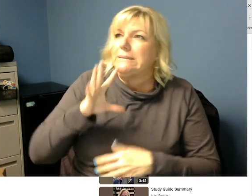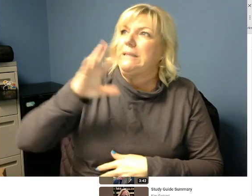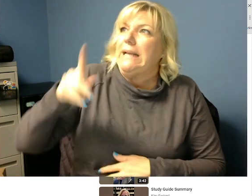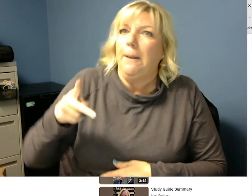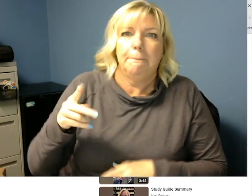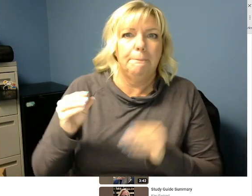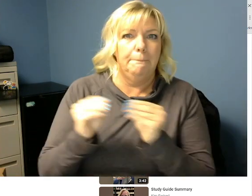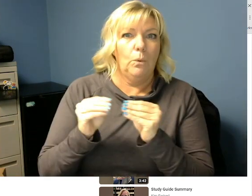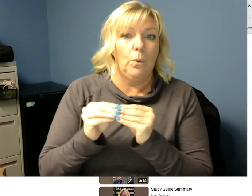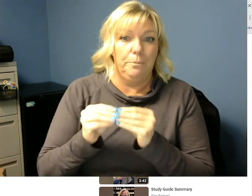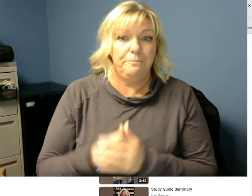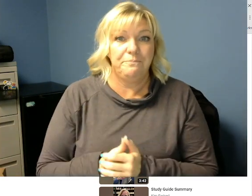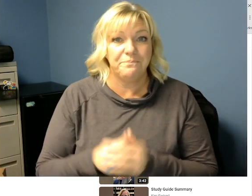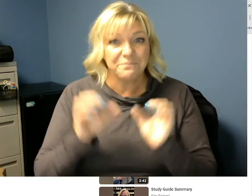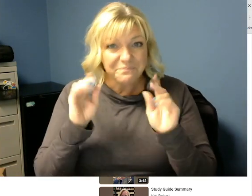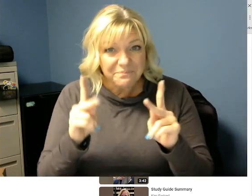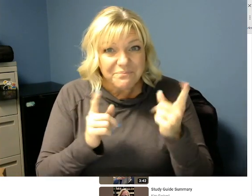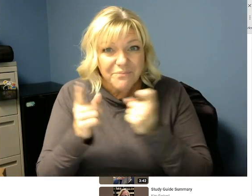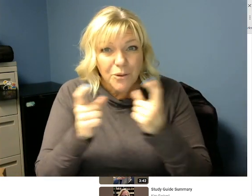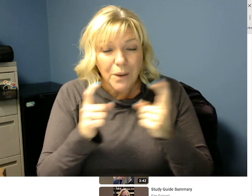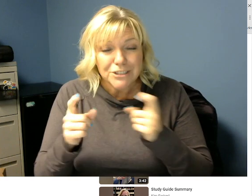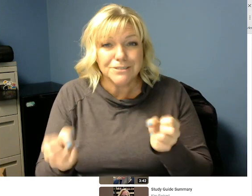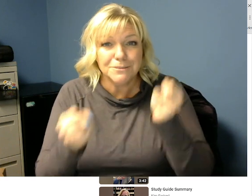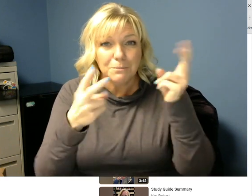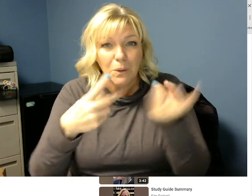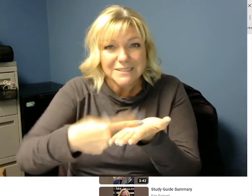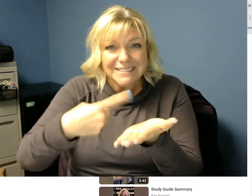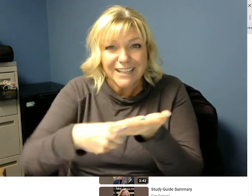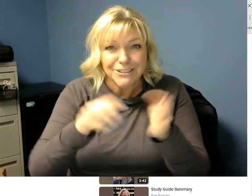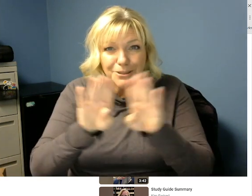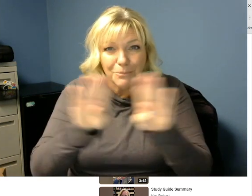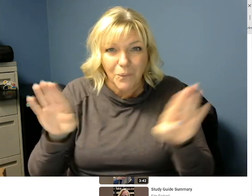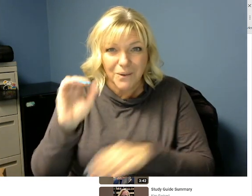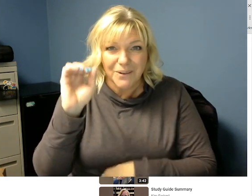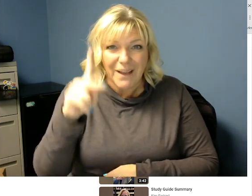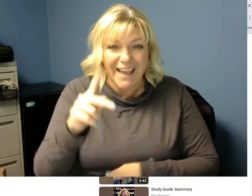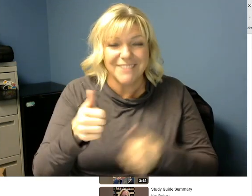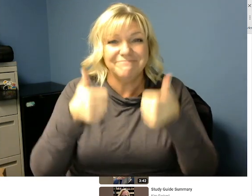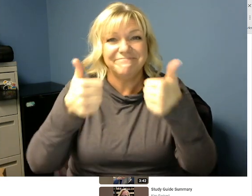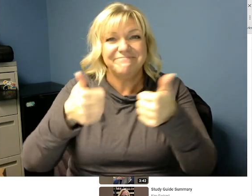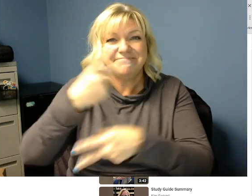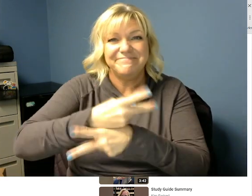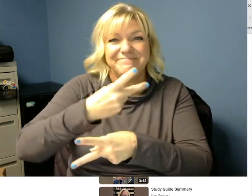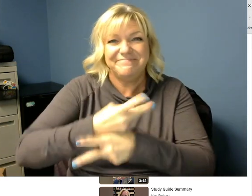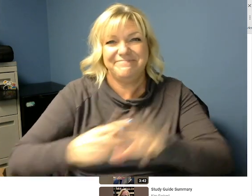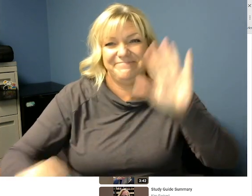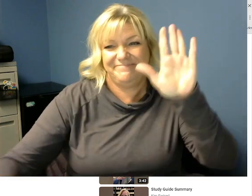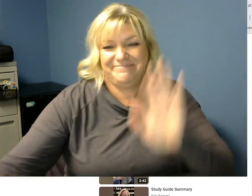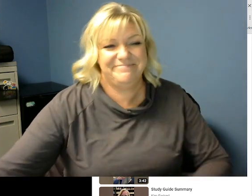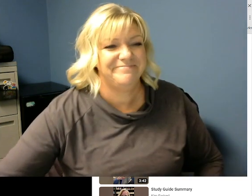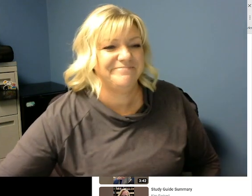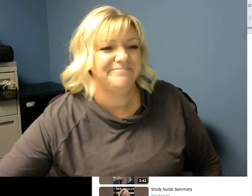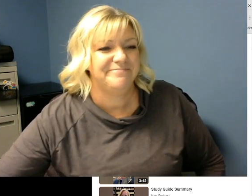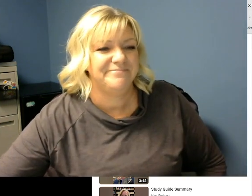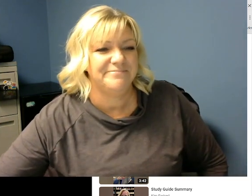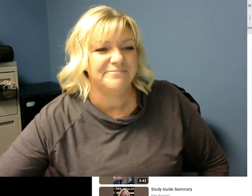look other ways. All right. If you've got any questions, be sure to put those in the discussion board. Take care.